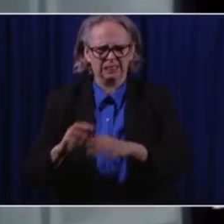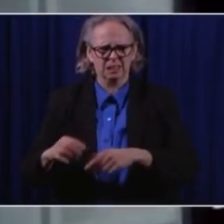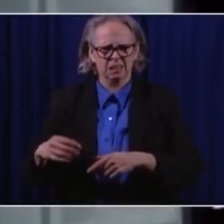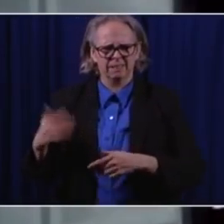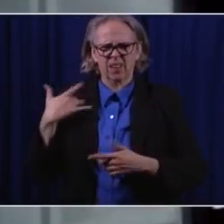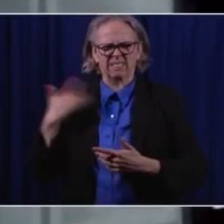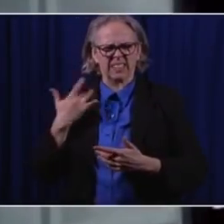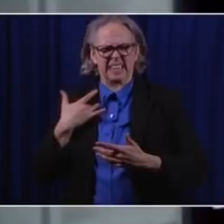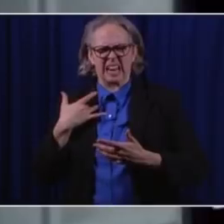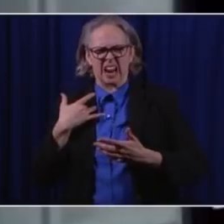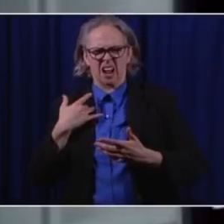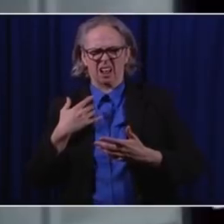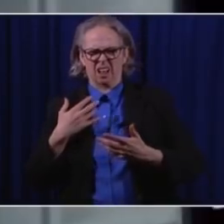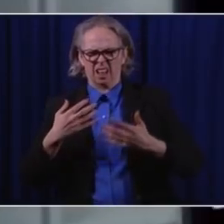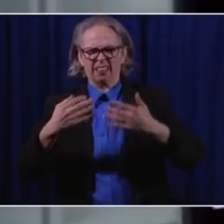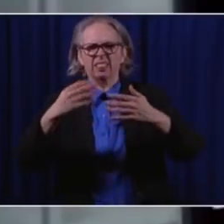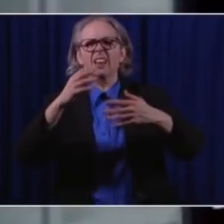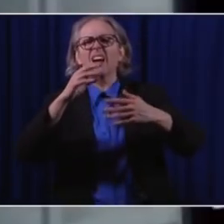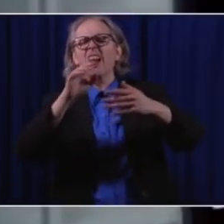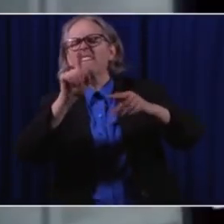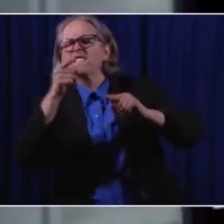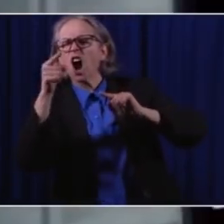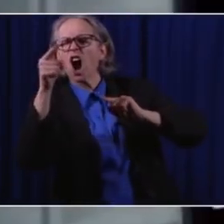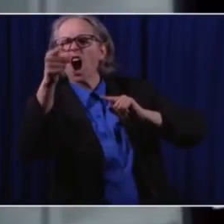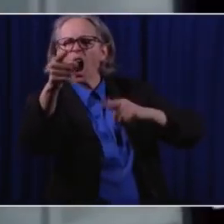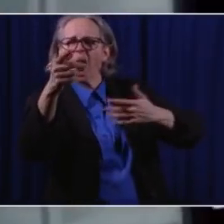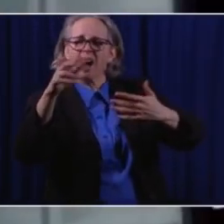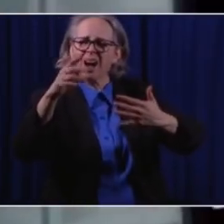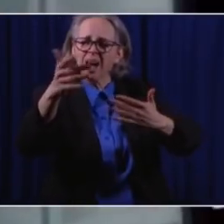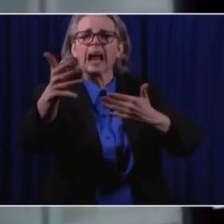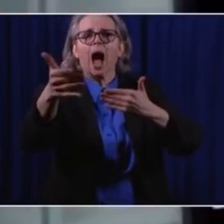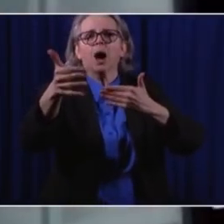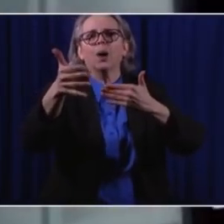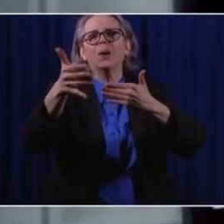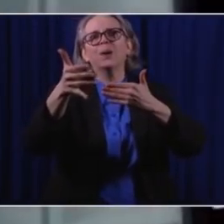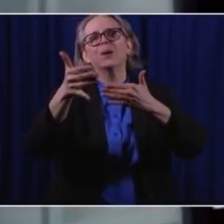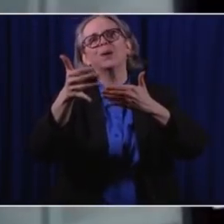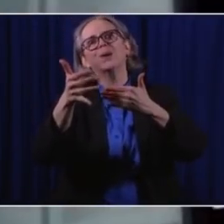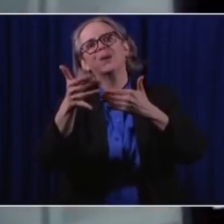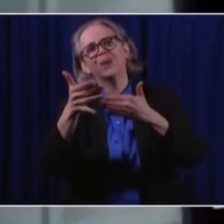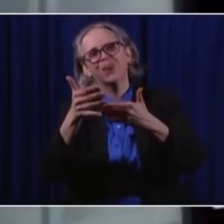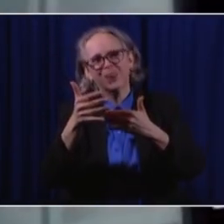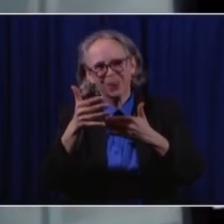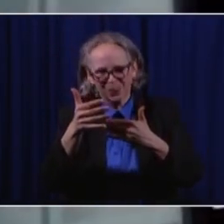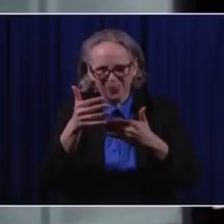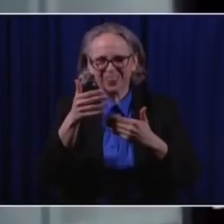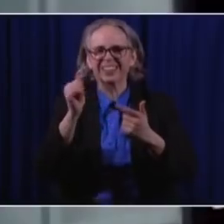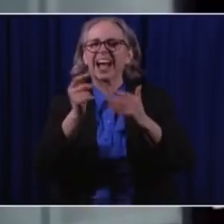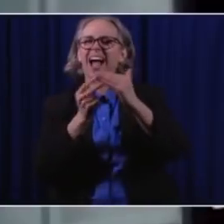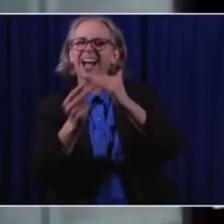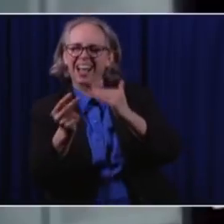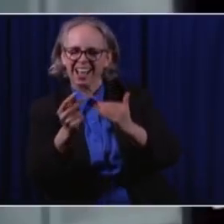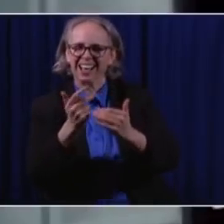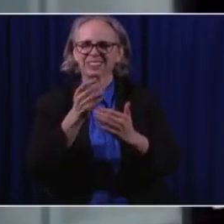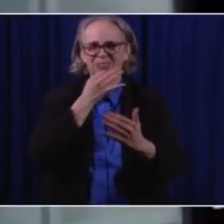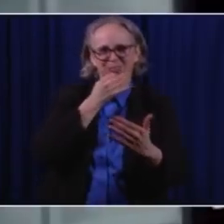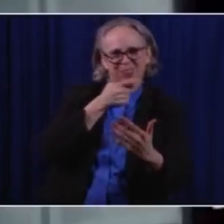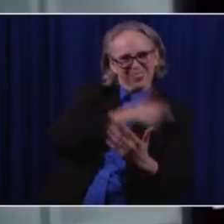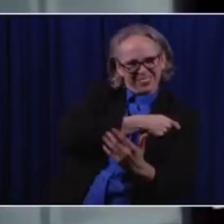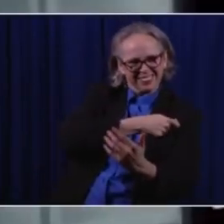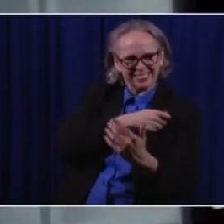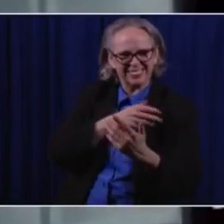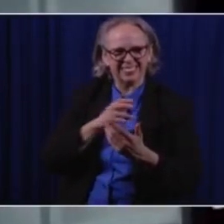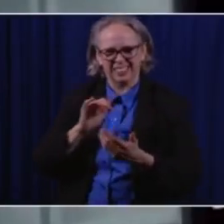we're tired, but a nurse in our essence, and I'm speaking on behalf of nurses because that's what I am, but I